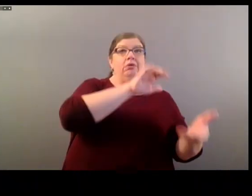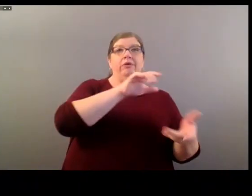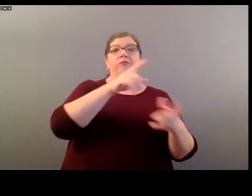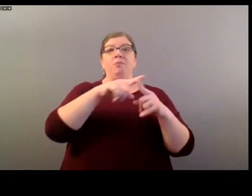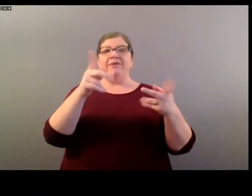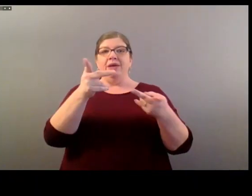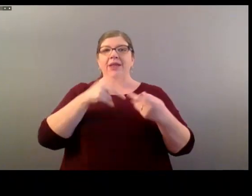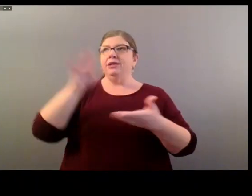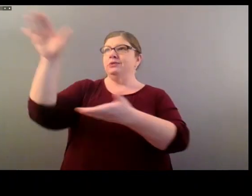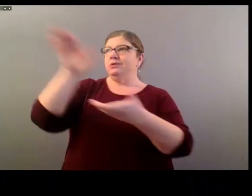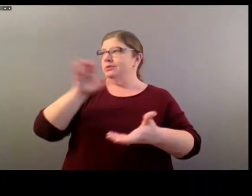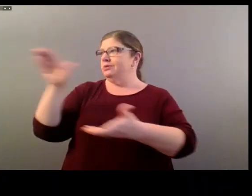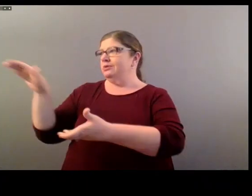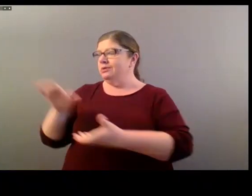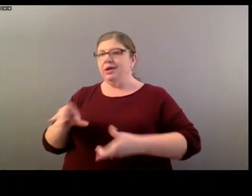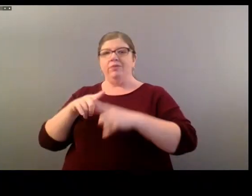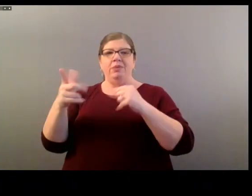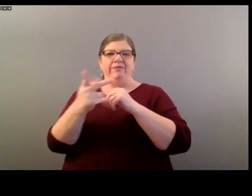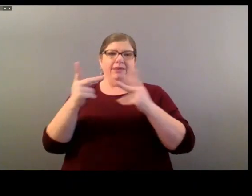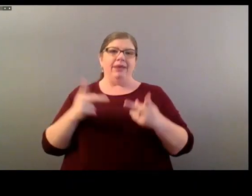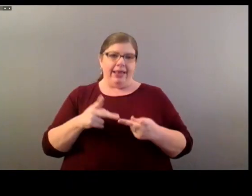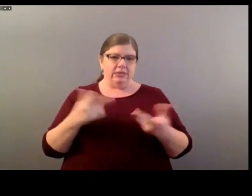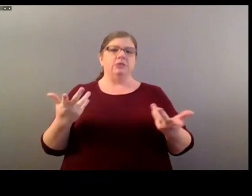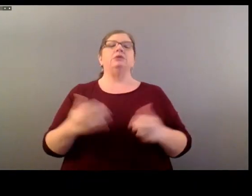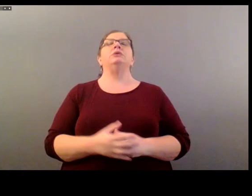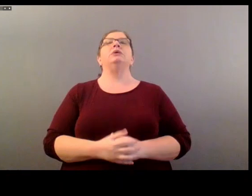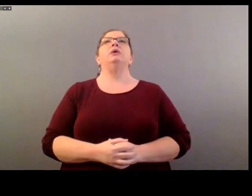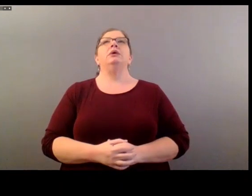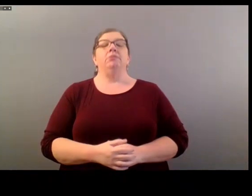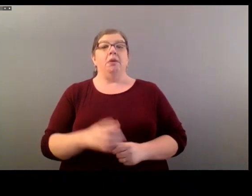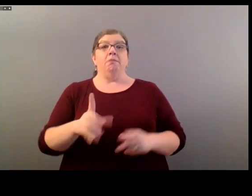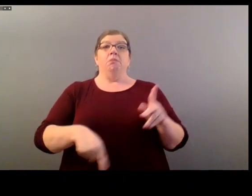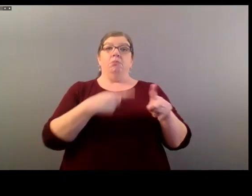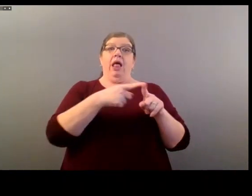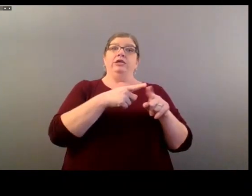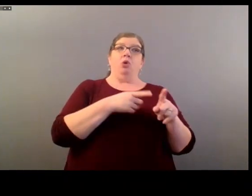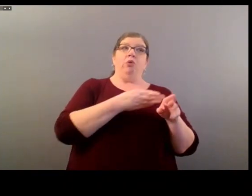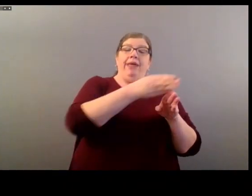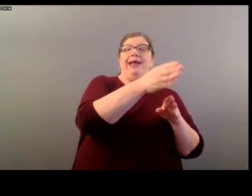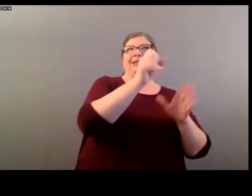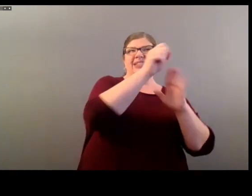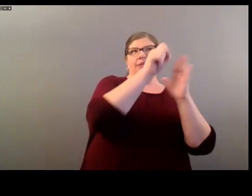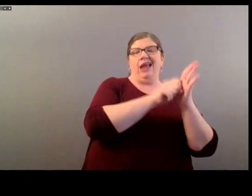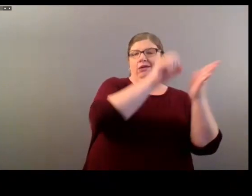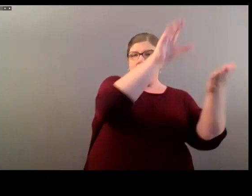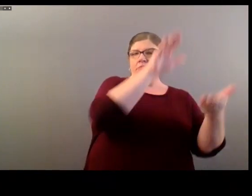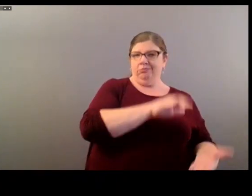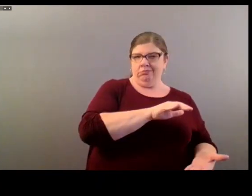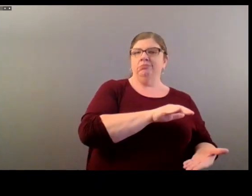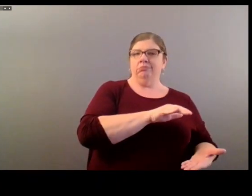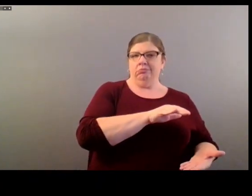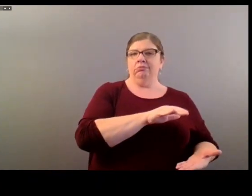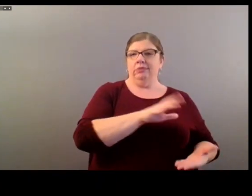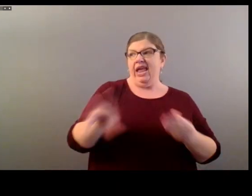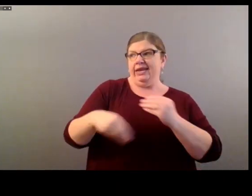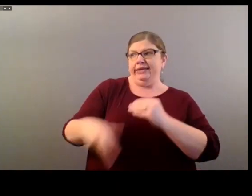our county, in addition to our main state allocation. All right, thank you so much. That is